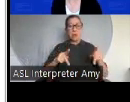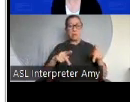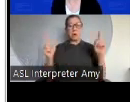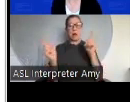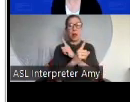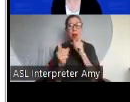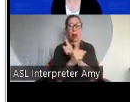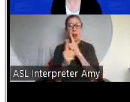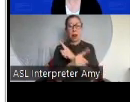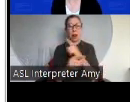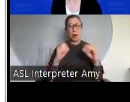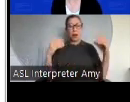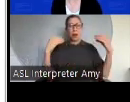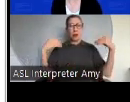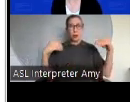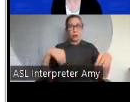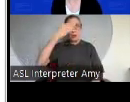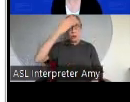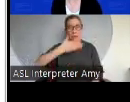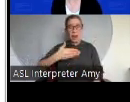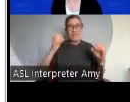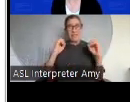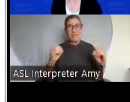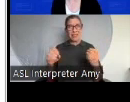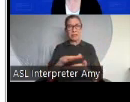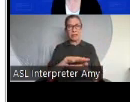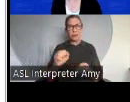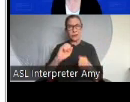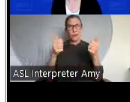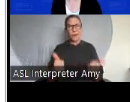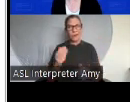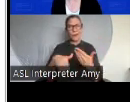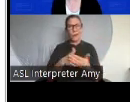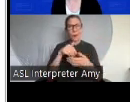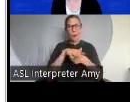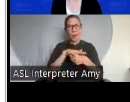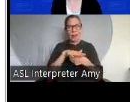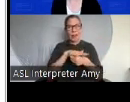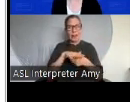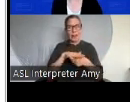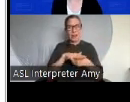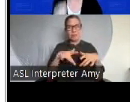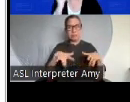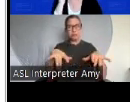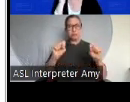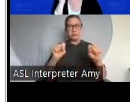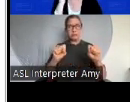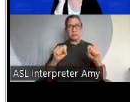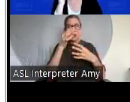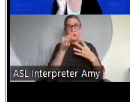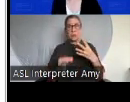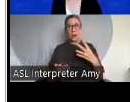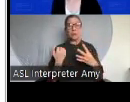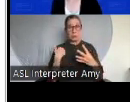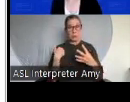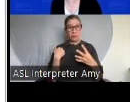There's no storefronts. There's no, like, they really just destroy the whole area. So there was an option earlier where there was some form